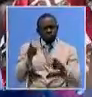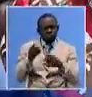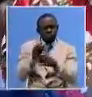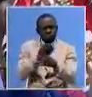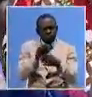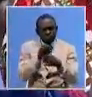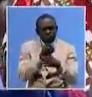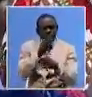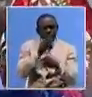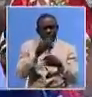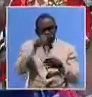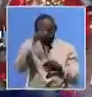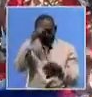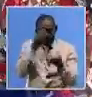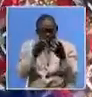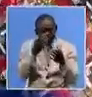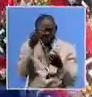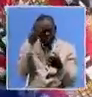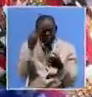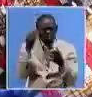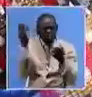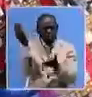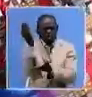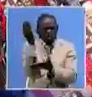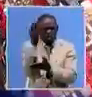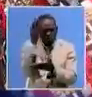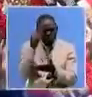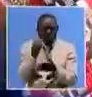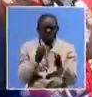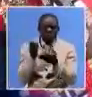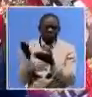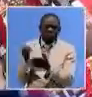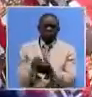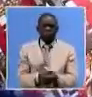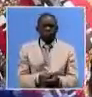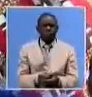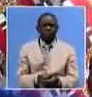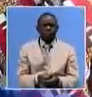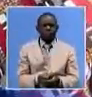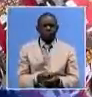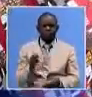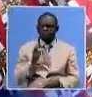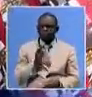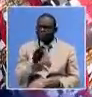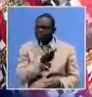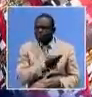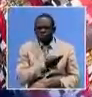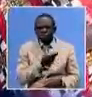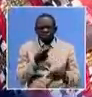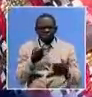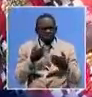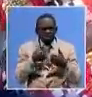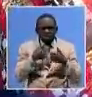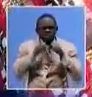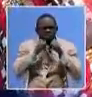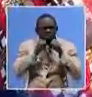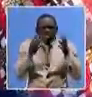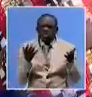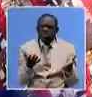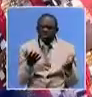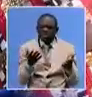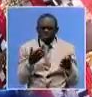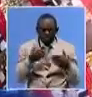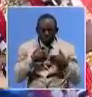have nothing, completely nothing. So family, we have a lot of families behind